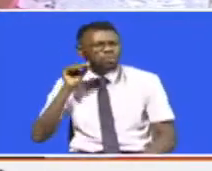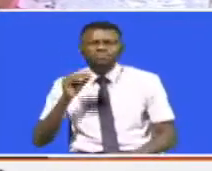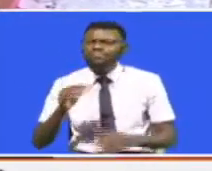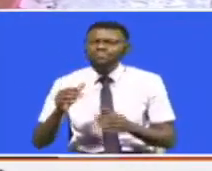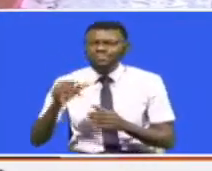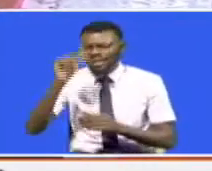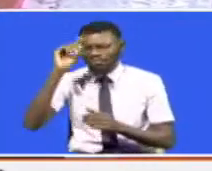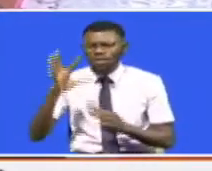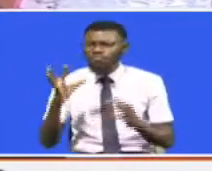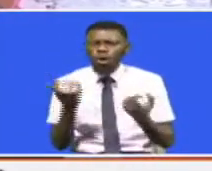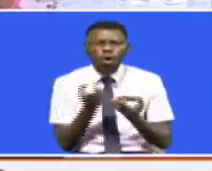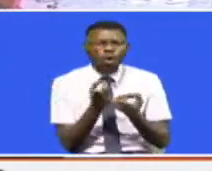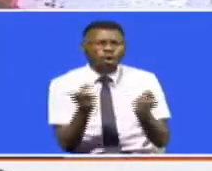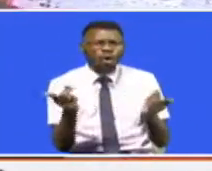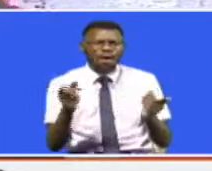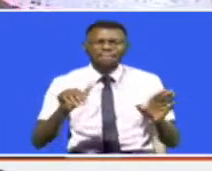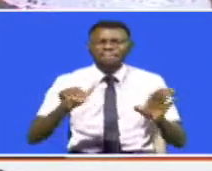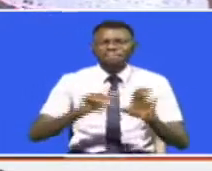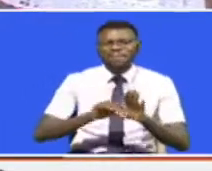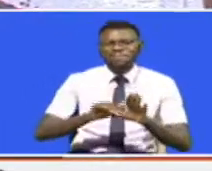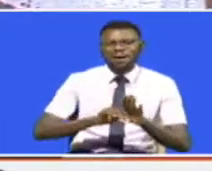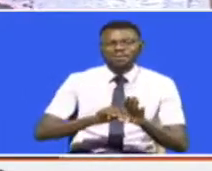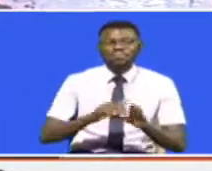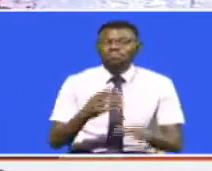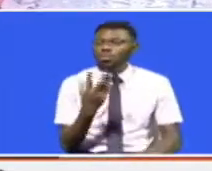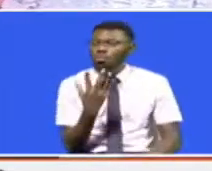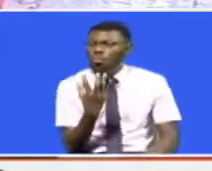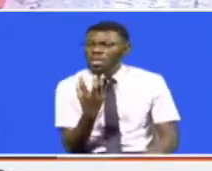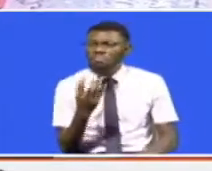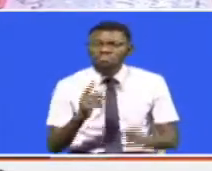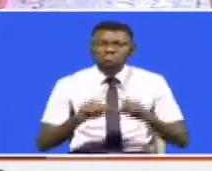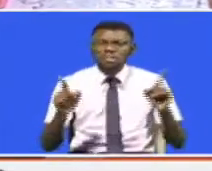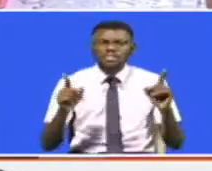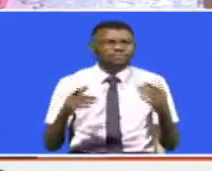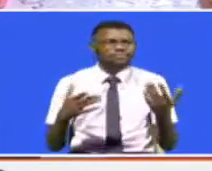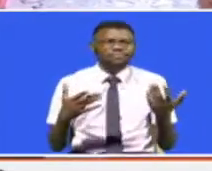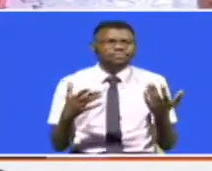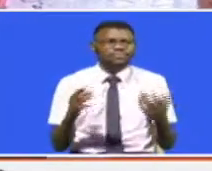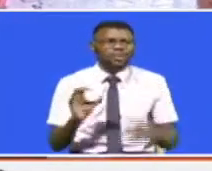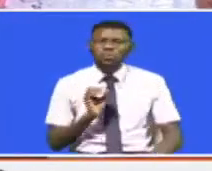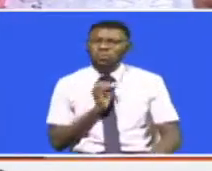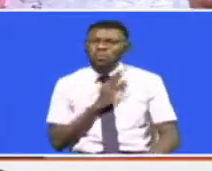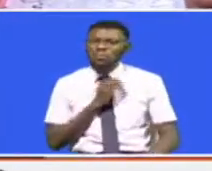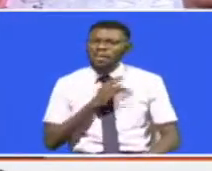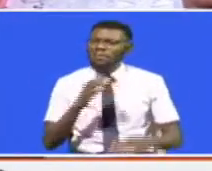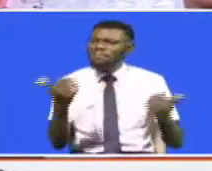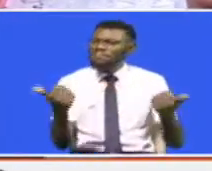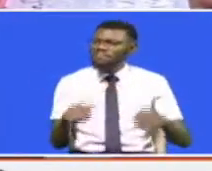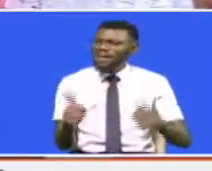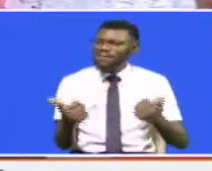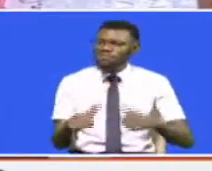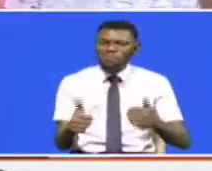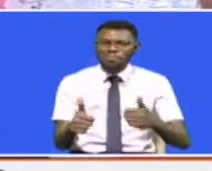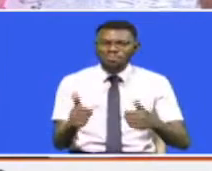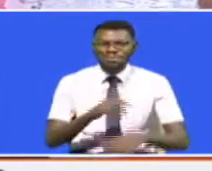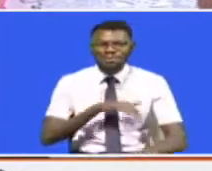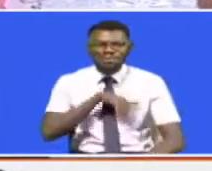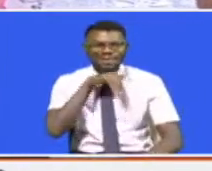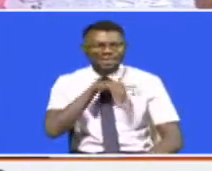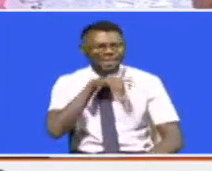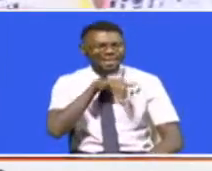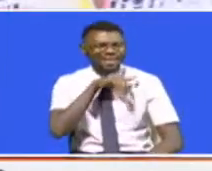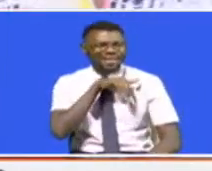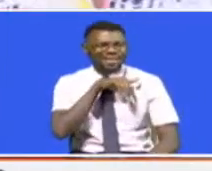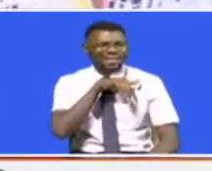wote wanatoka katika chama cha ODM. Na tujasikia kelele yoyote kutoka kwa mkuu wa upinzani, Bwana